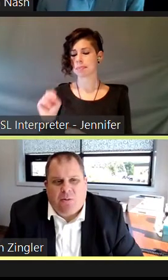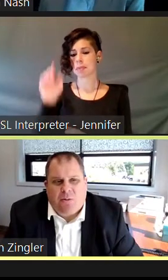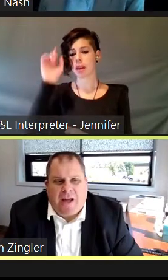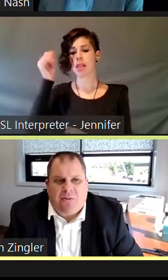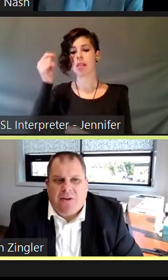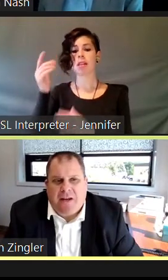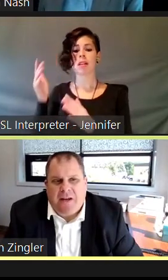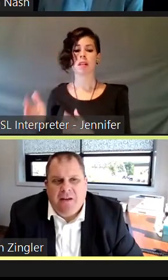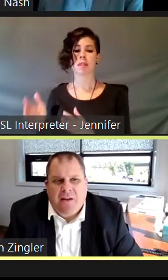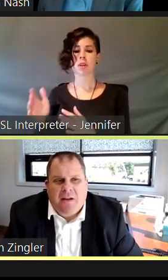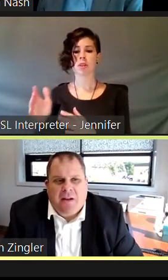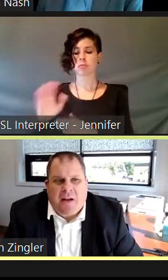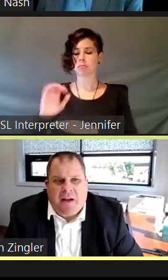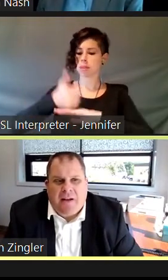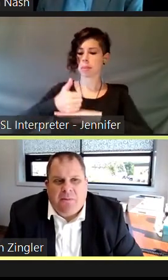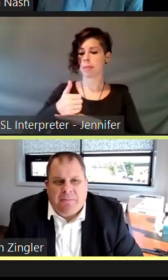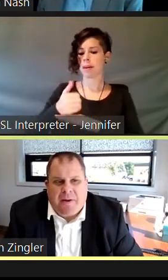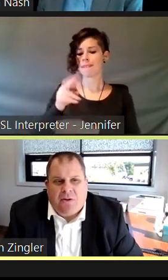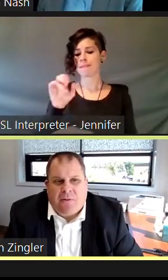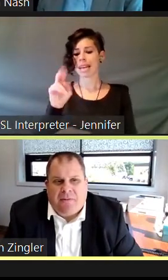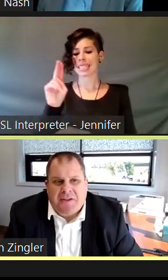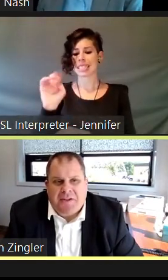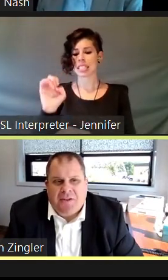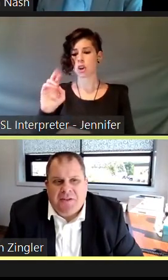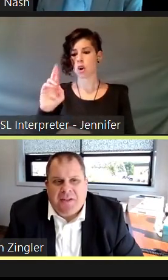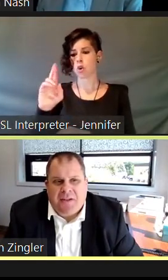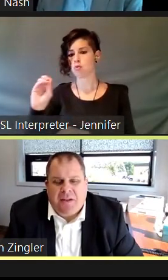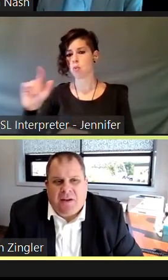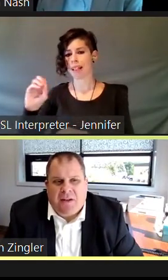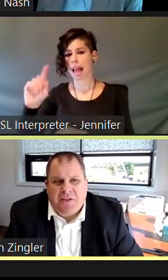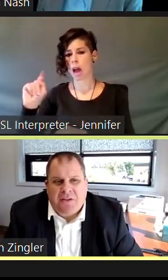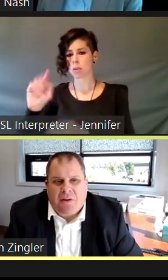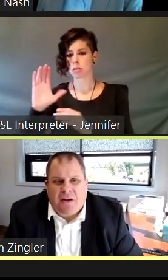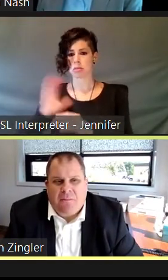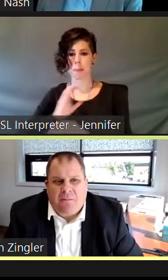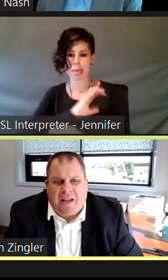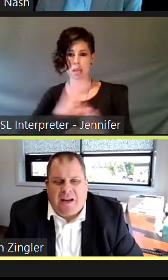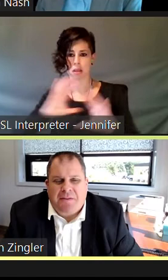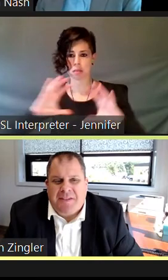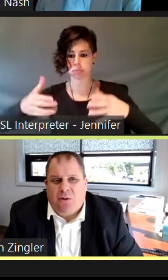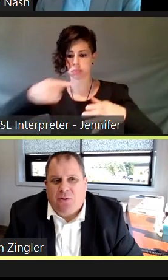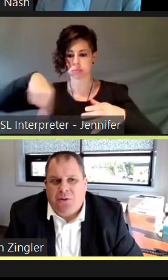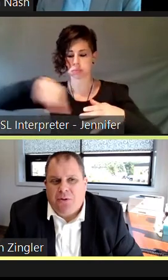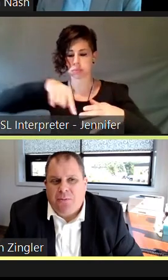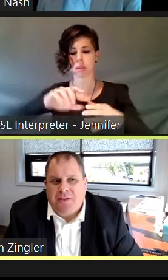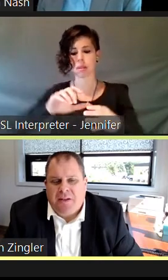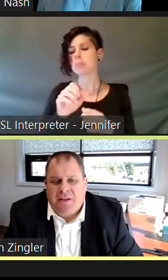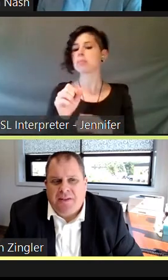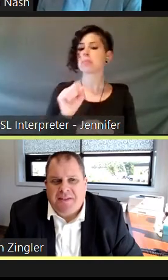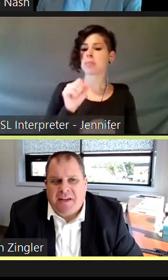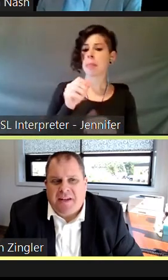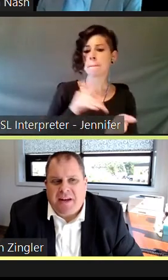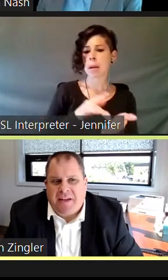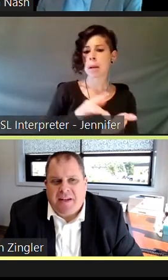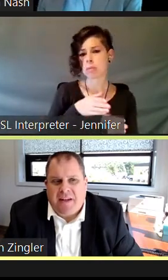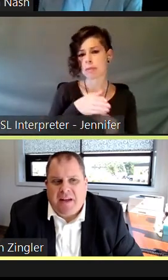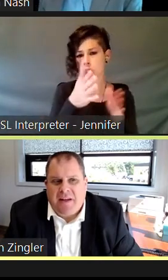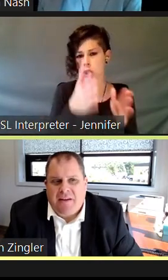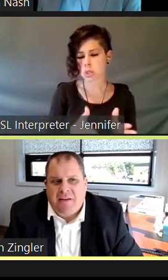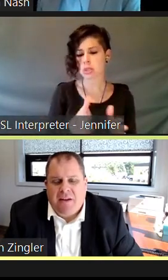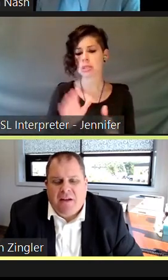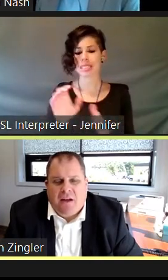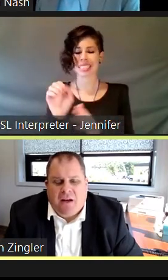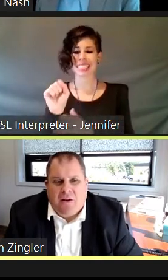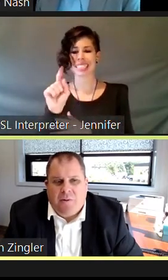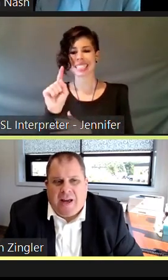vaccine rollout committee, and it was medical professionals and also a lot of stakeholder groups in the state of Connecticut.